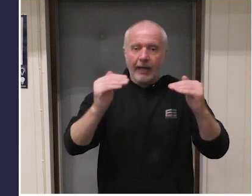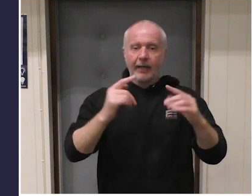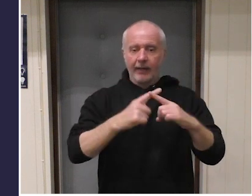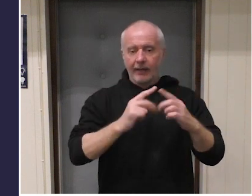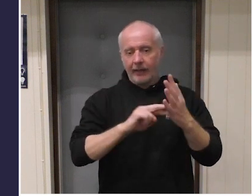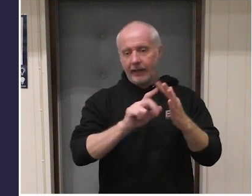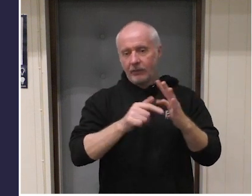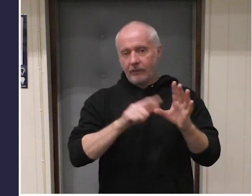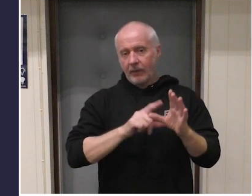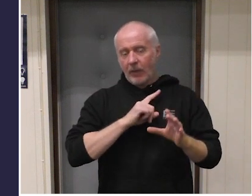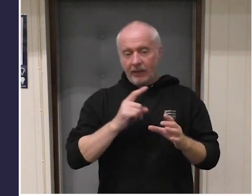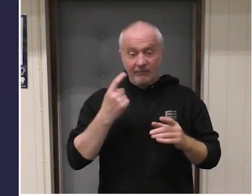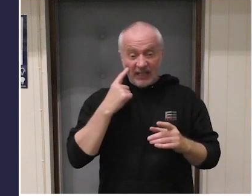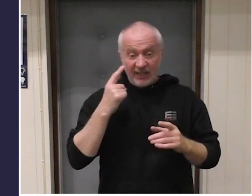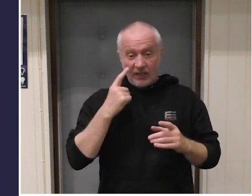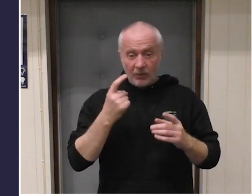find, right?